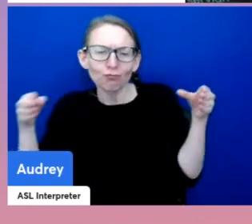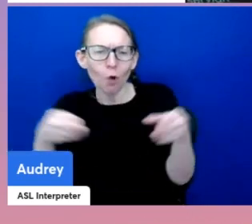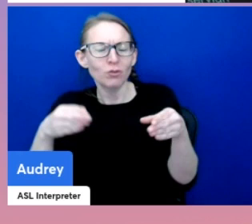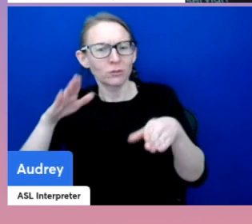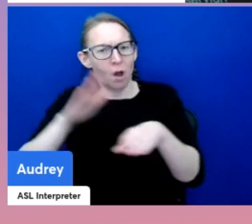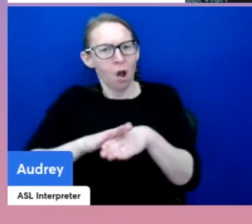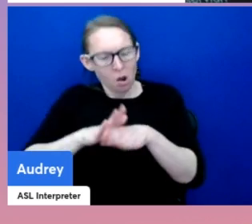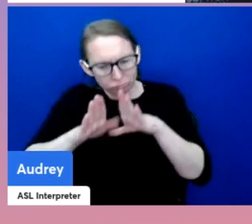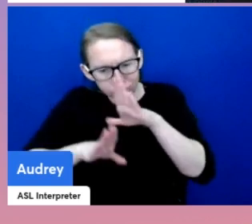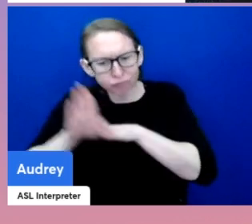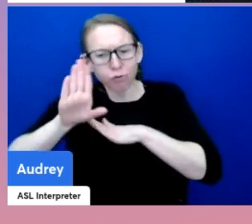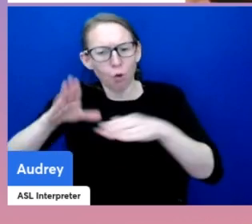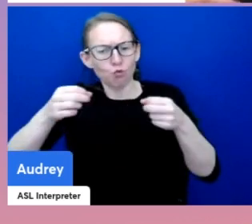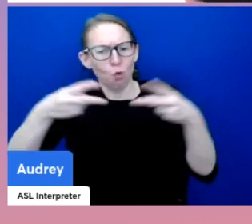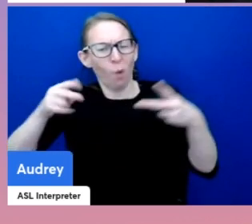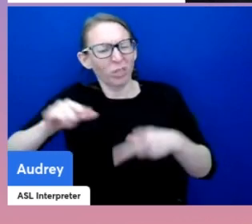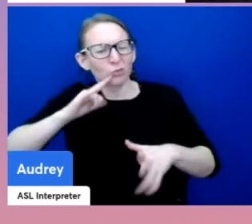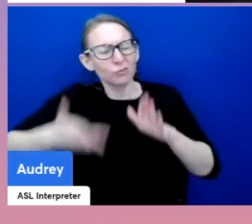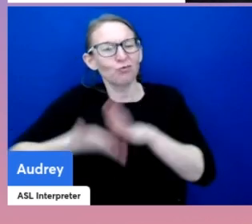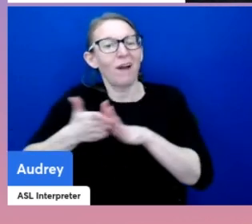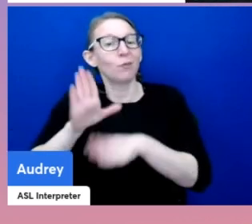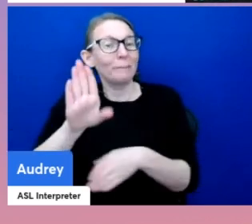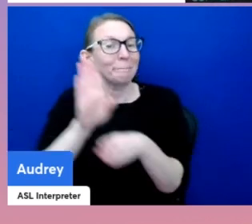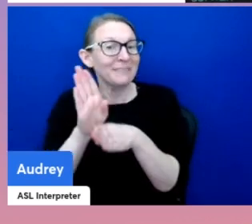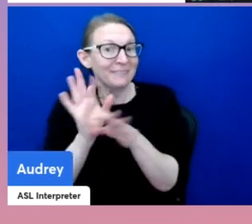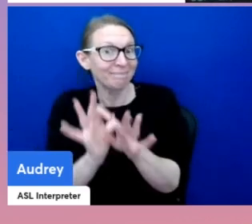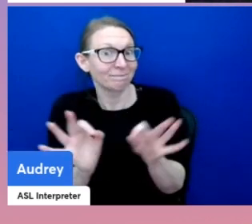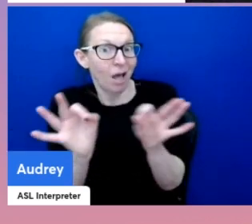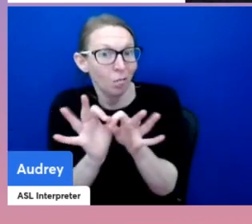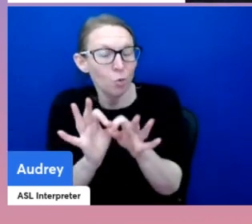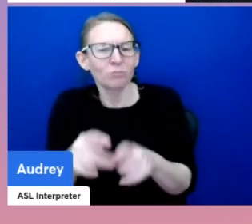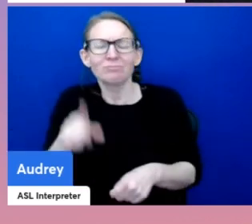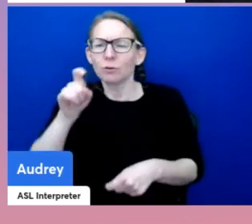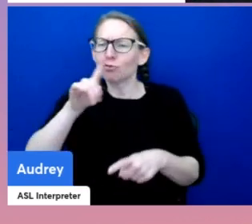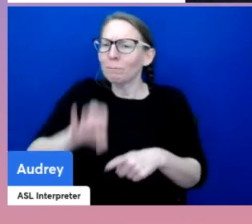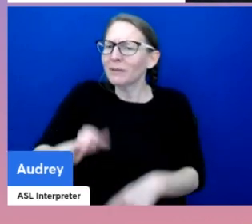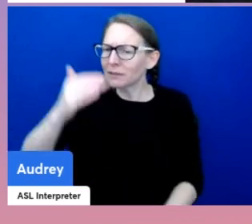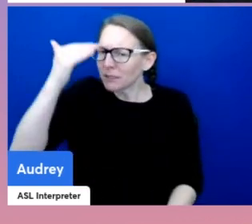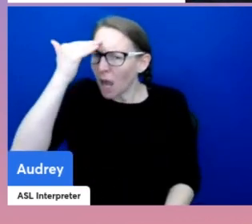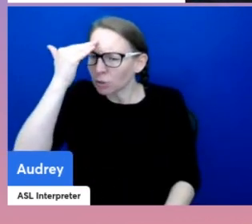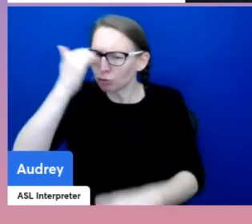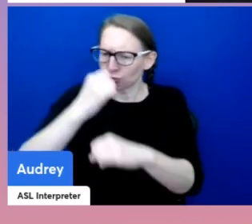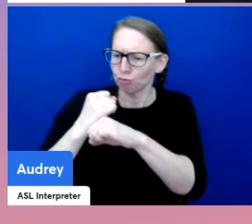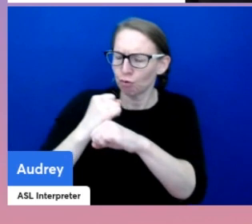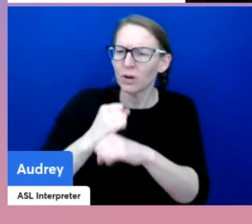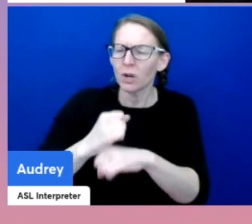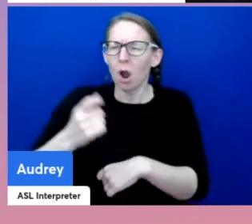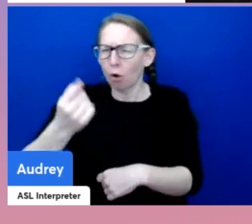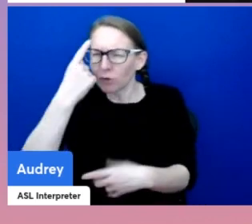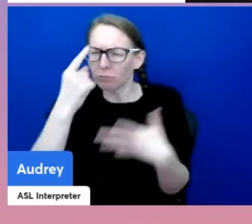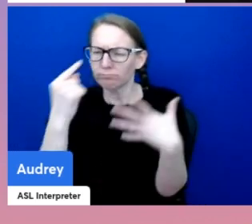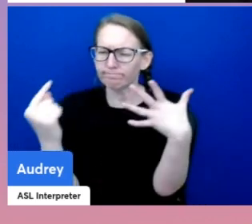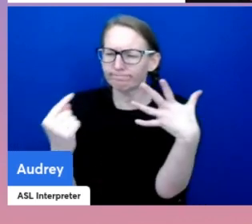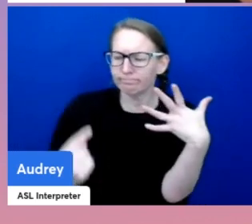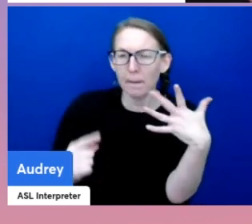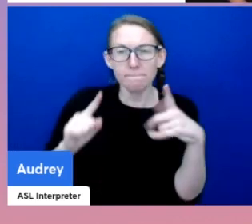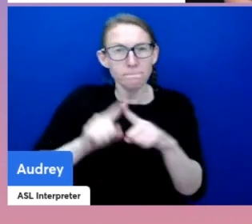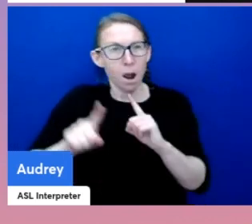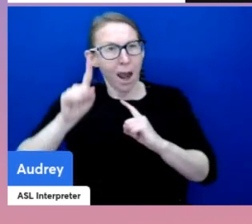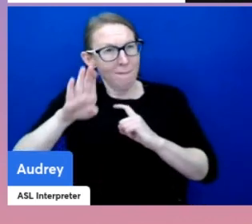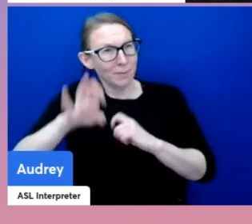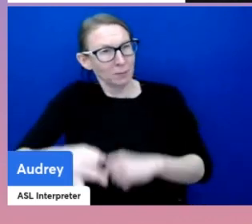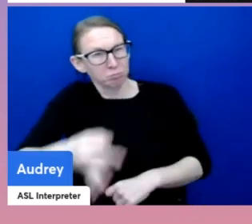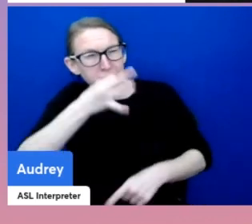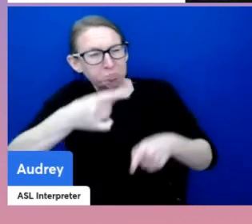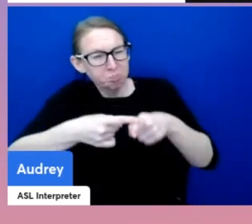that drives business value. Our developers need to be security conscious and understand the mechanisms at play, but they do not need to be security experts